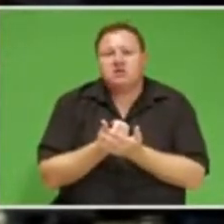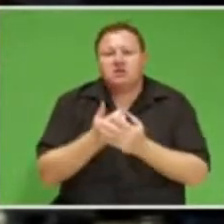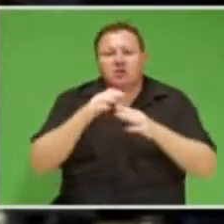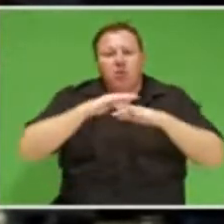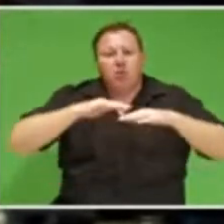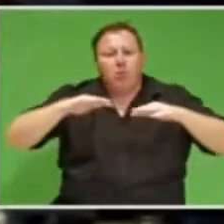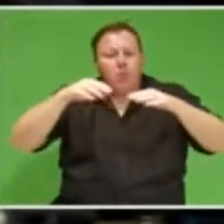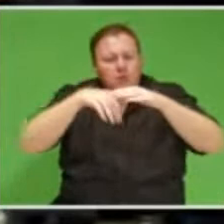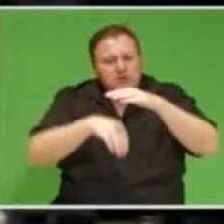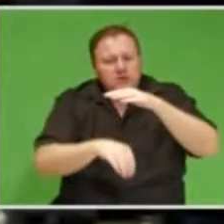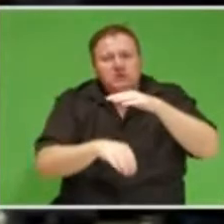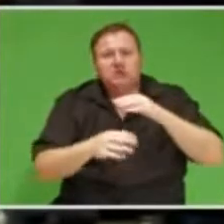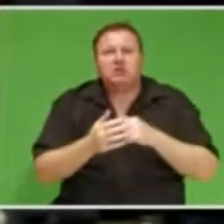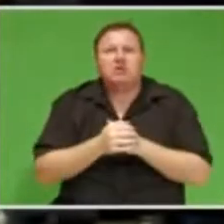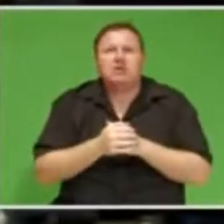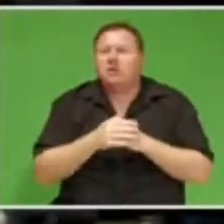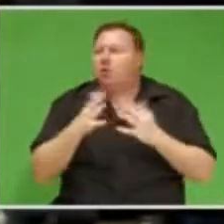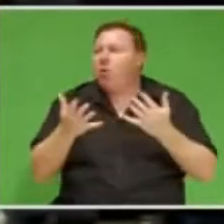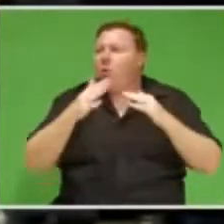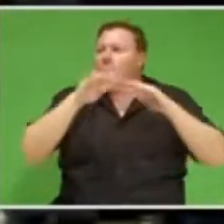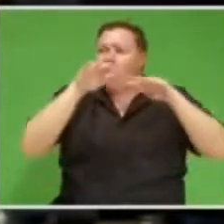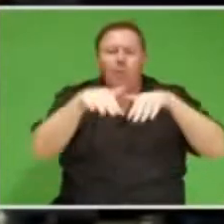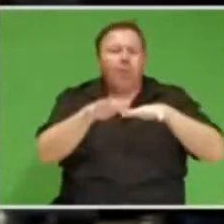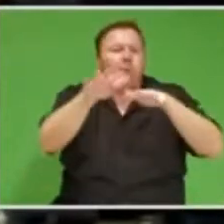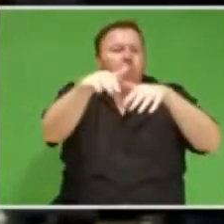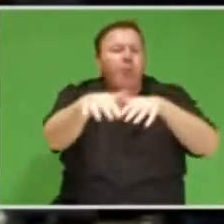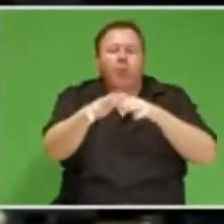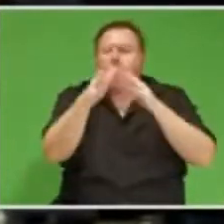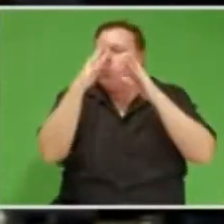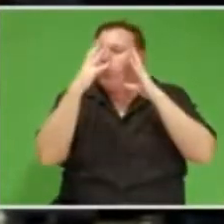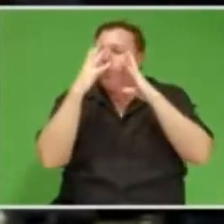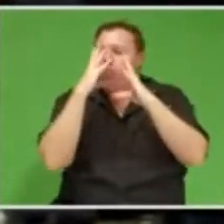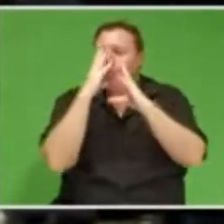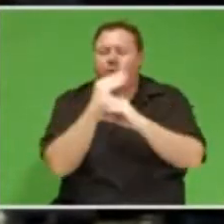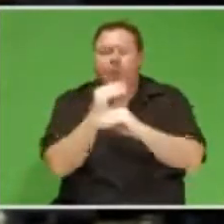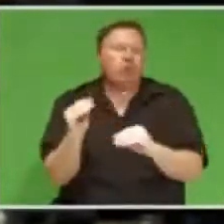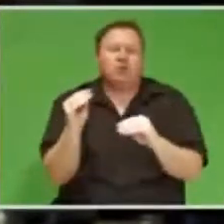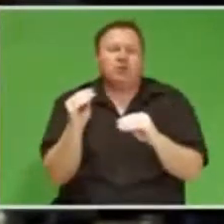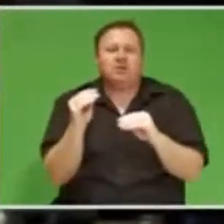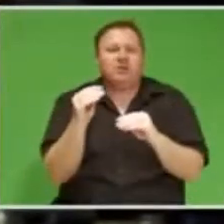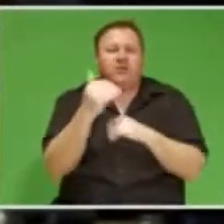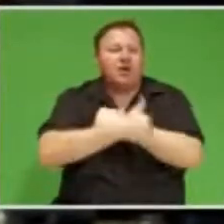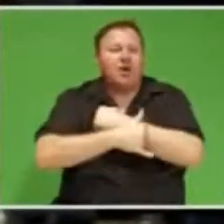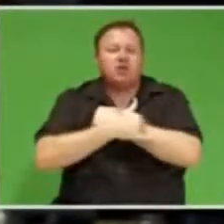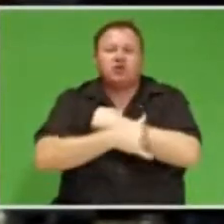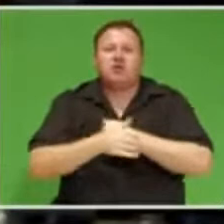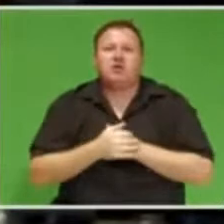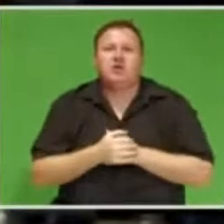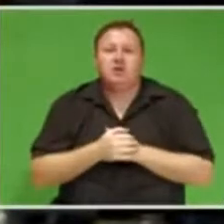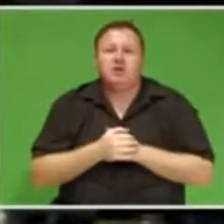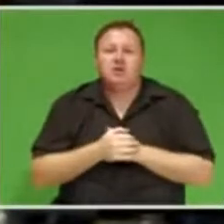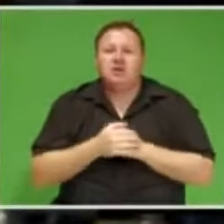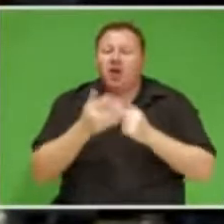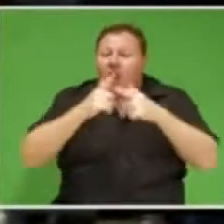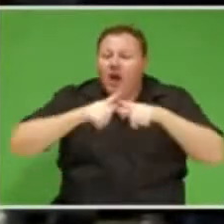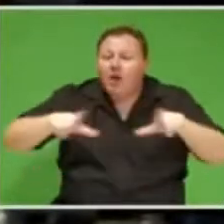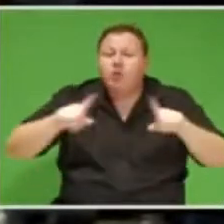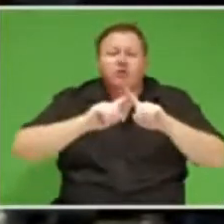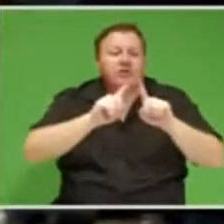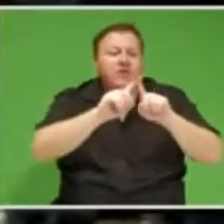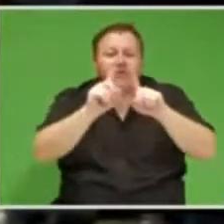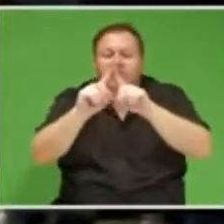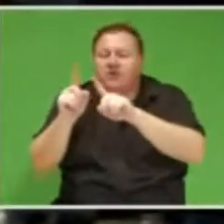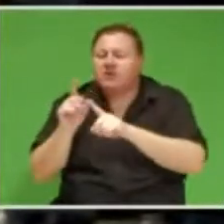earth or the spectacular landscape above it. We are not even defined by the languages and